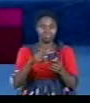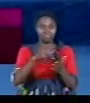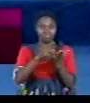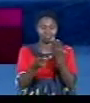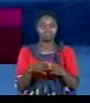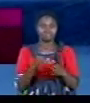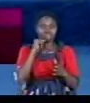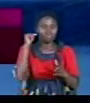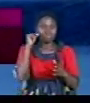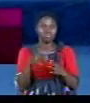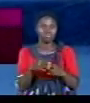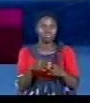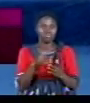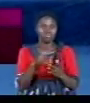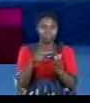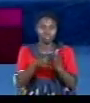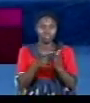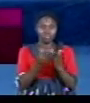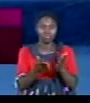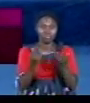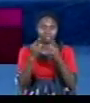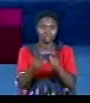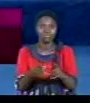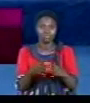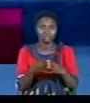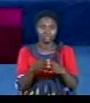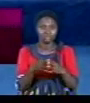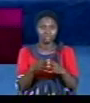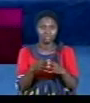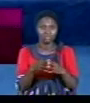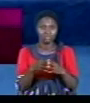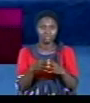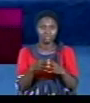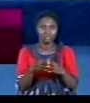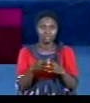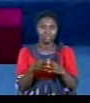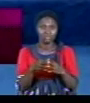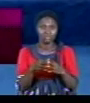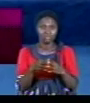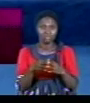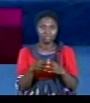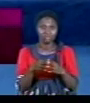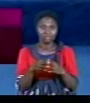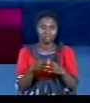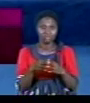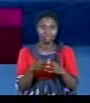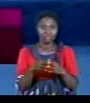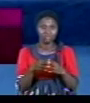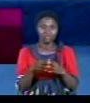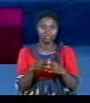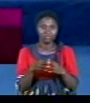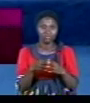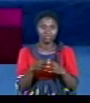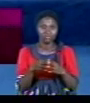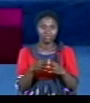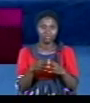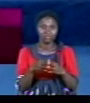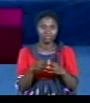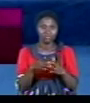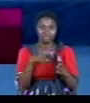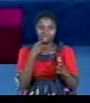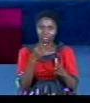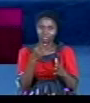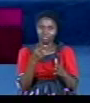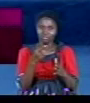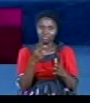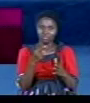Even the Thursday which we come, I was annoyed because I see many things happens. I say, I call on my wife, say, what is this now?